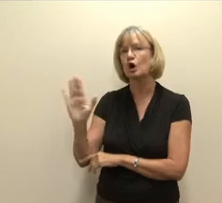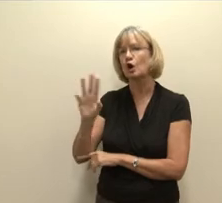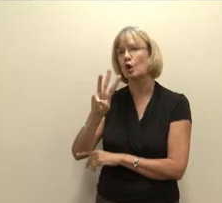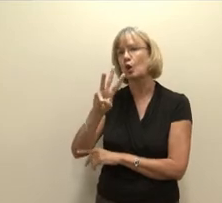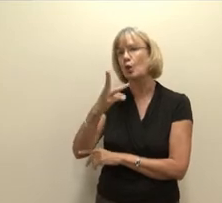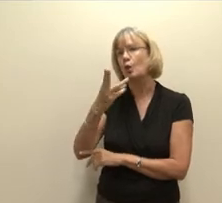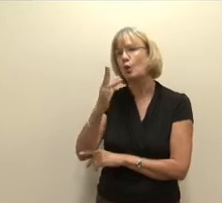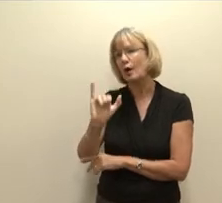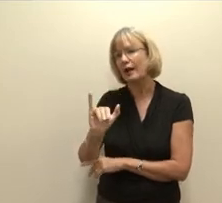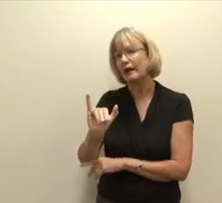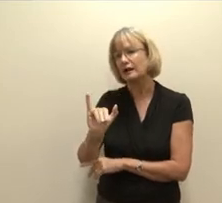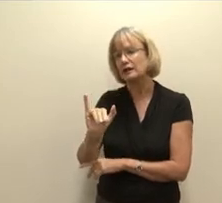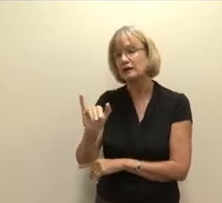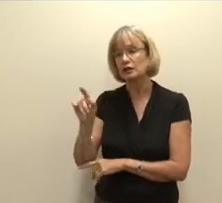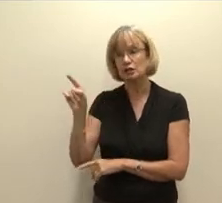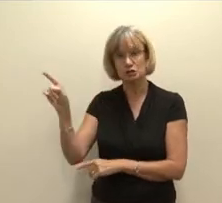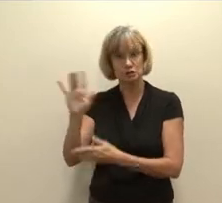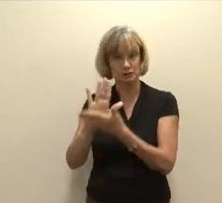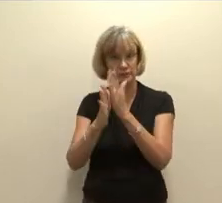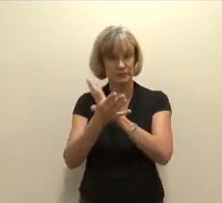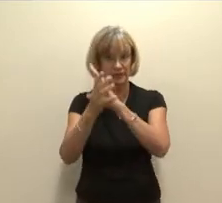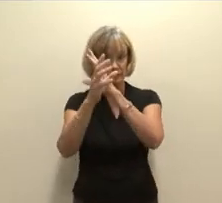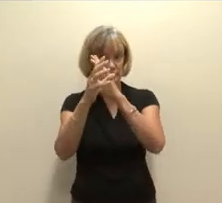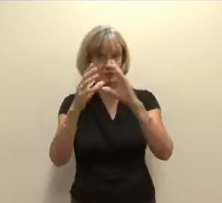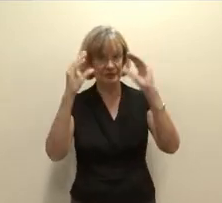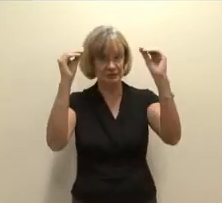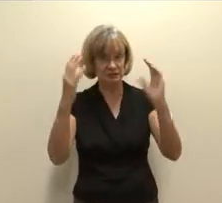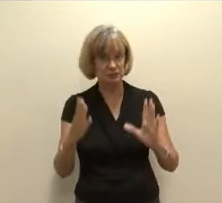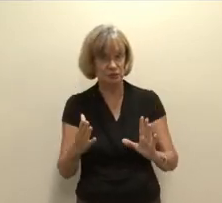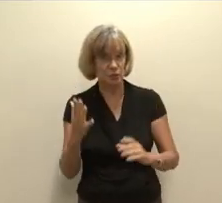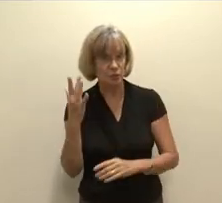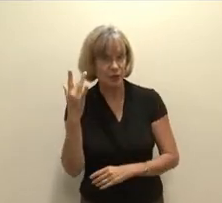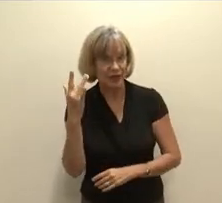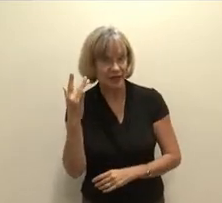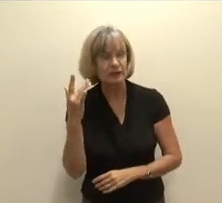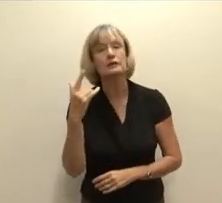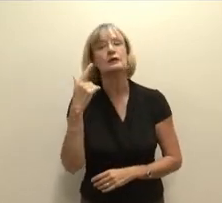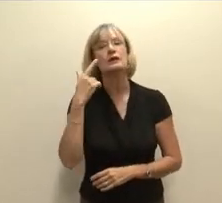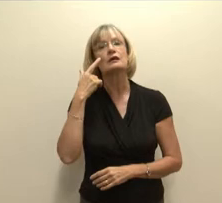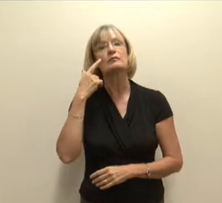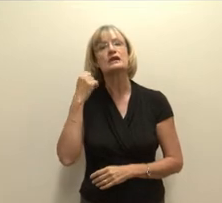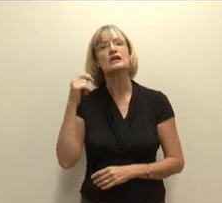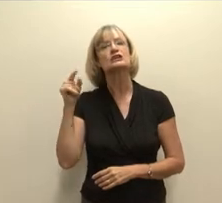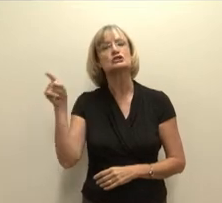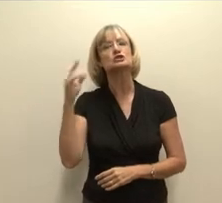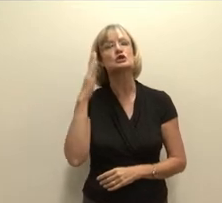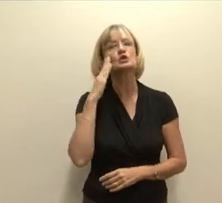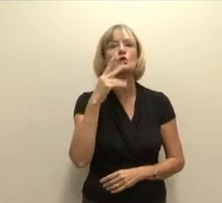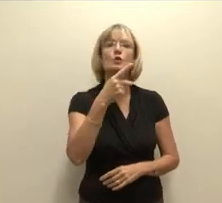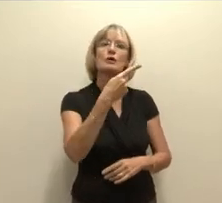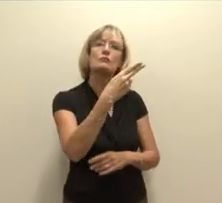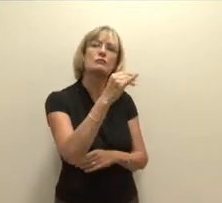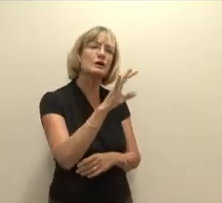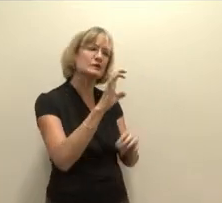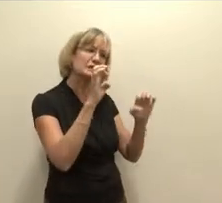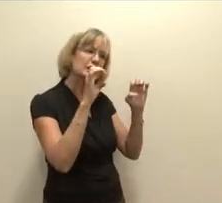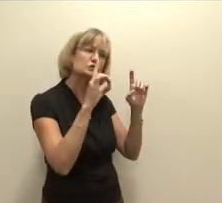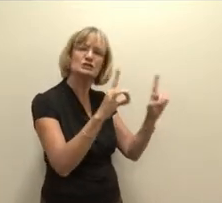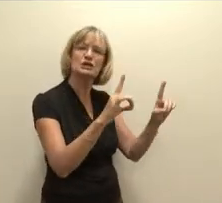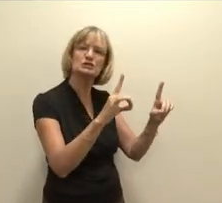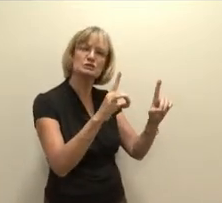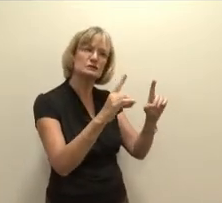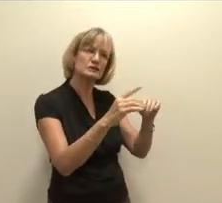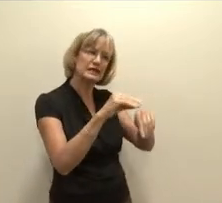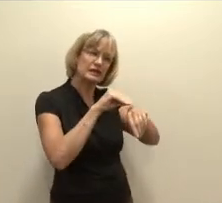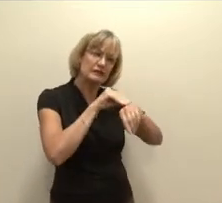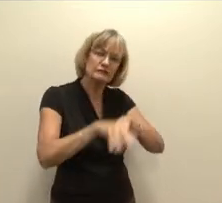Dr. Kincannon became an educator because of the difference that public education made in her